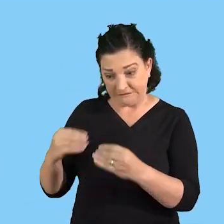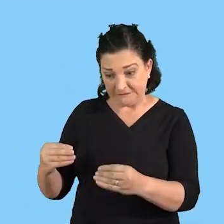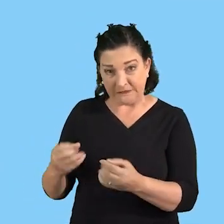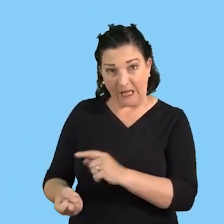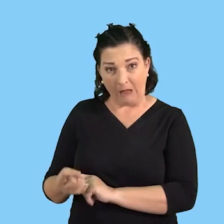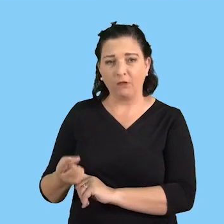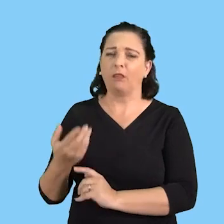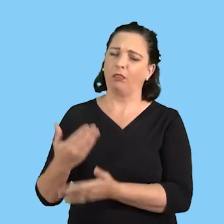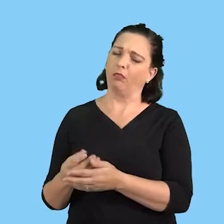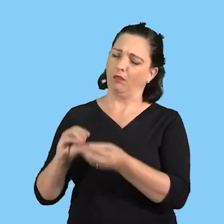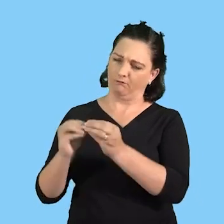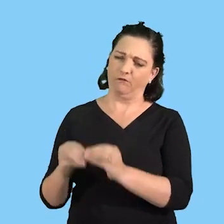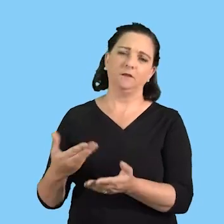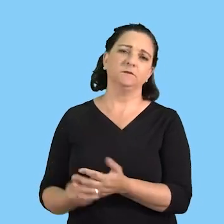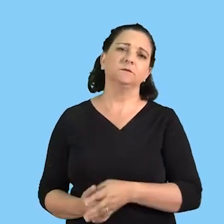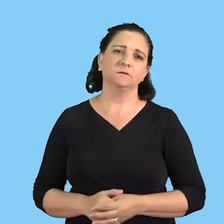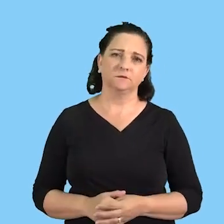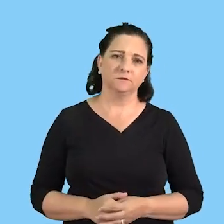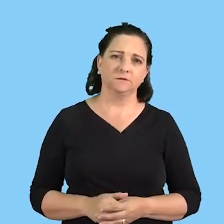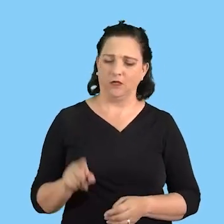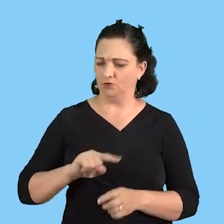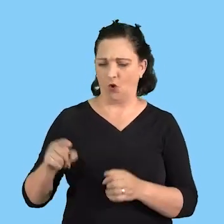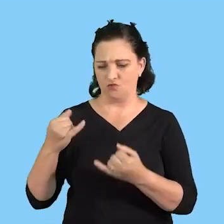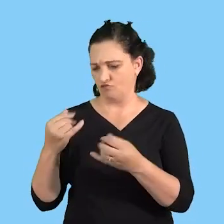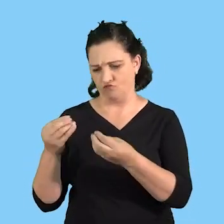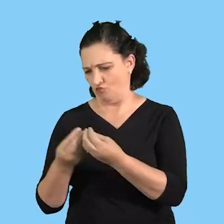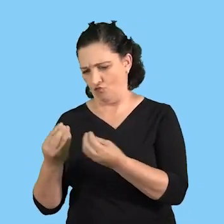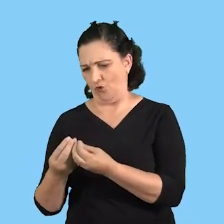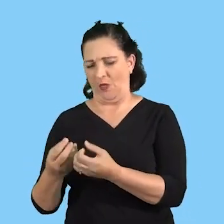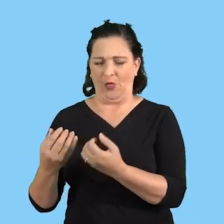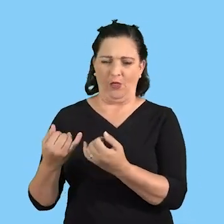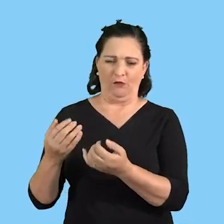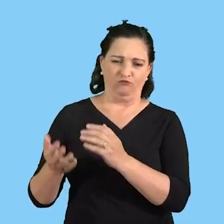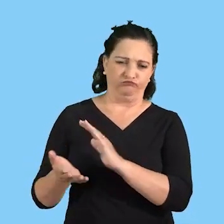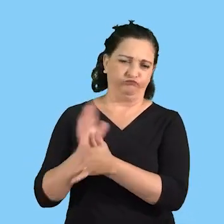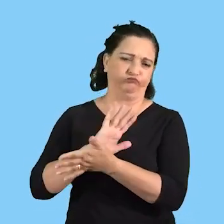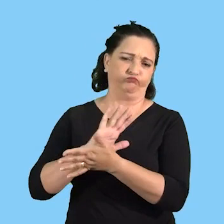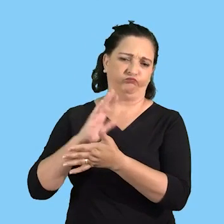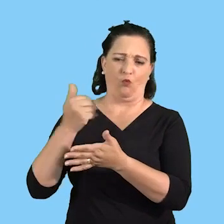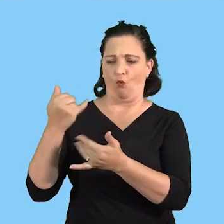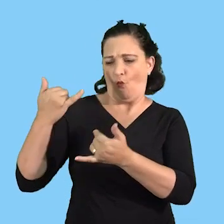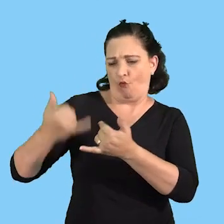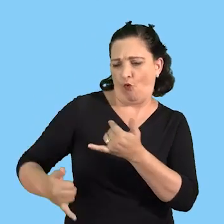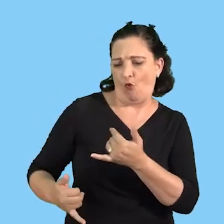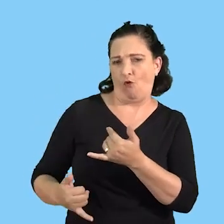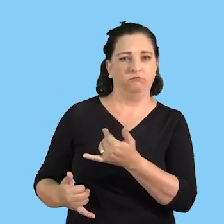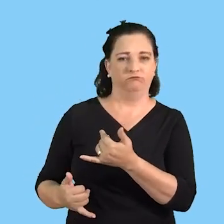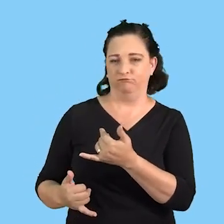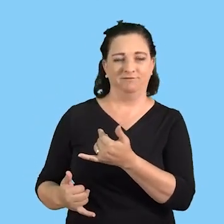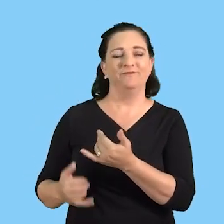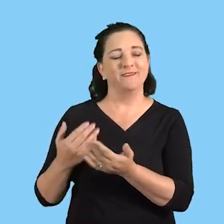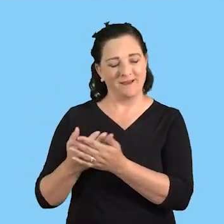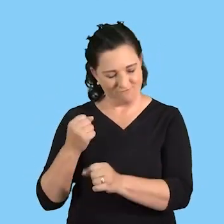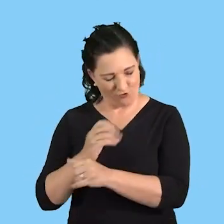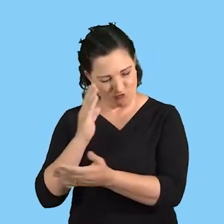am not going to have a defective product or a product that is not working after it has been manufactured. So